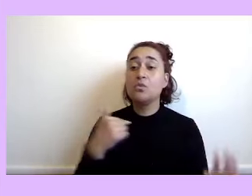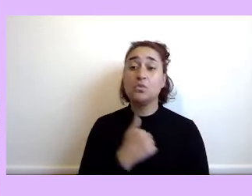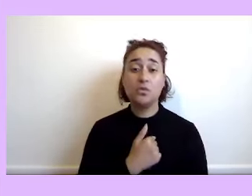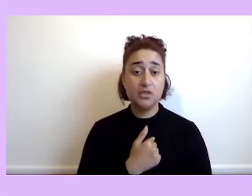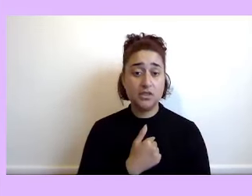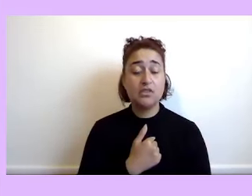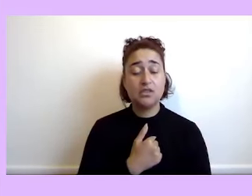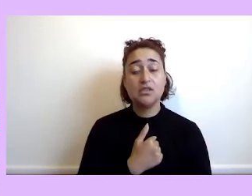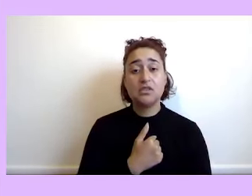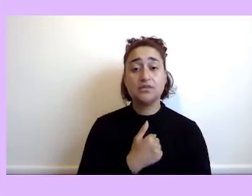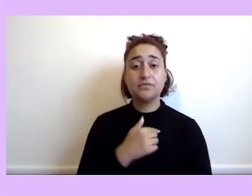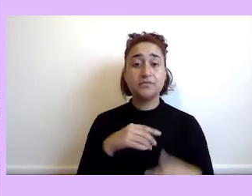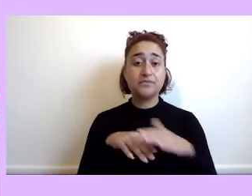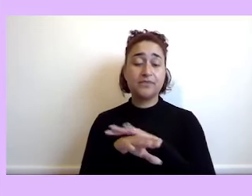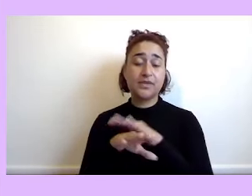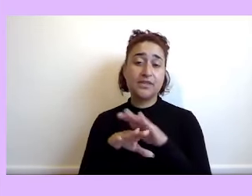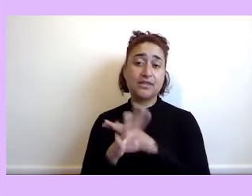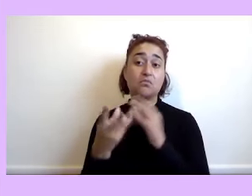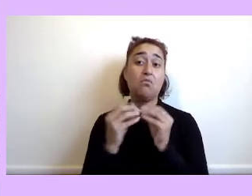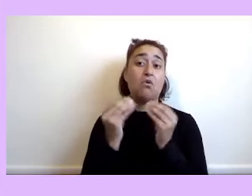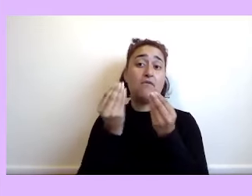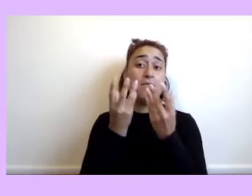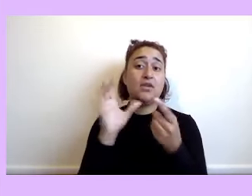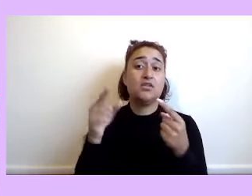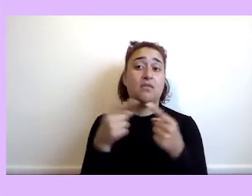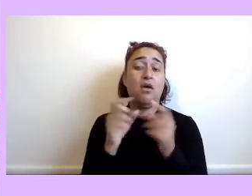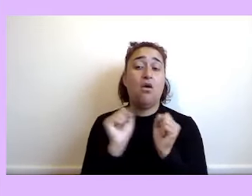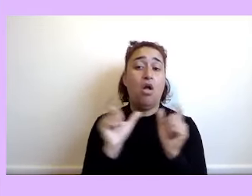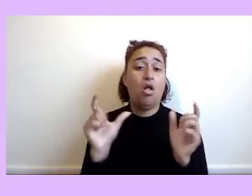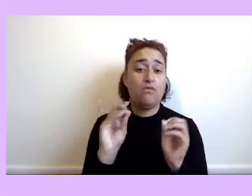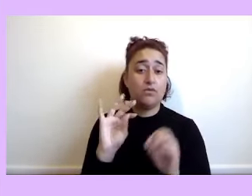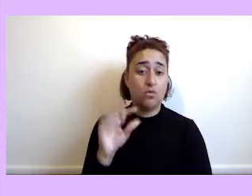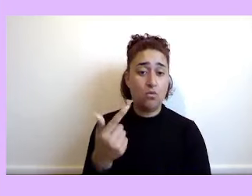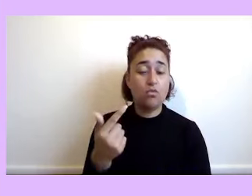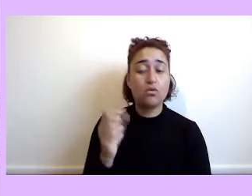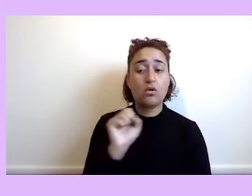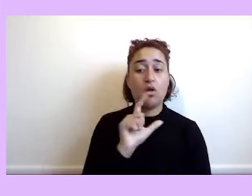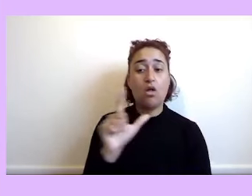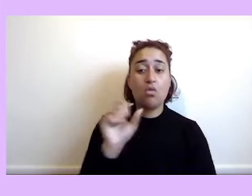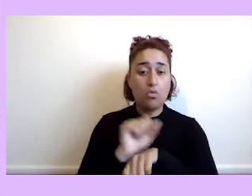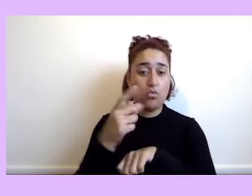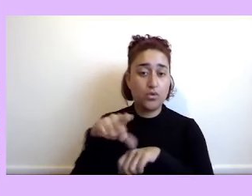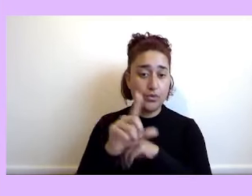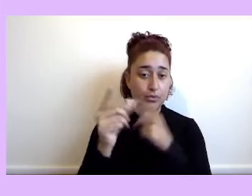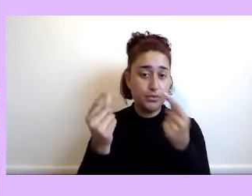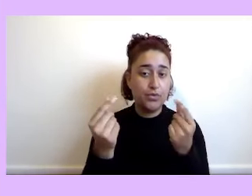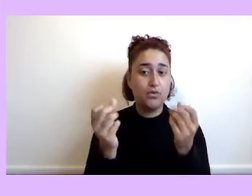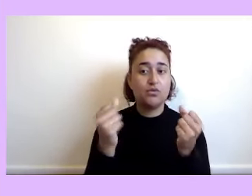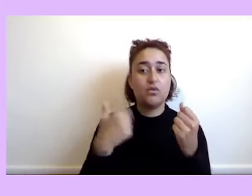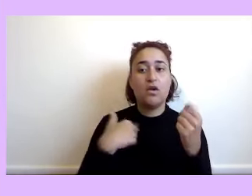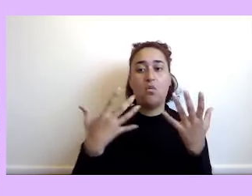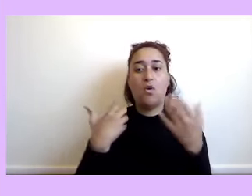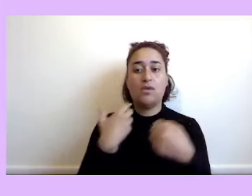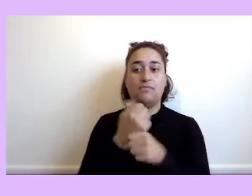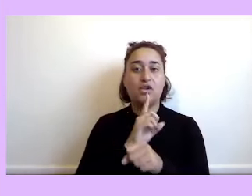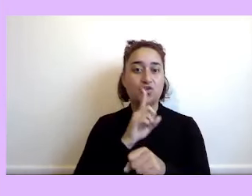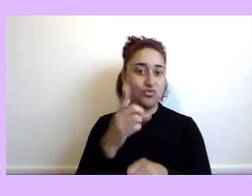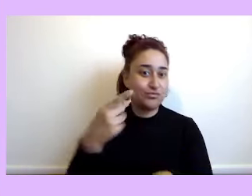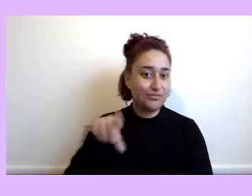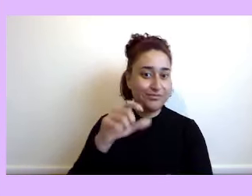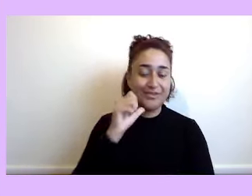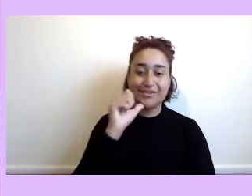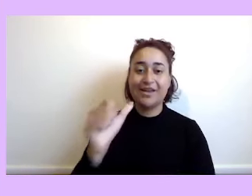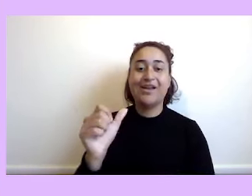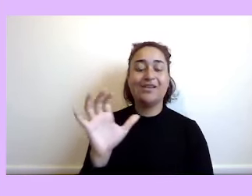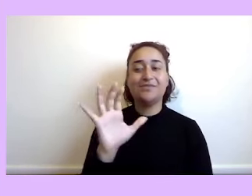We're able to access more information about all of these organizations and all of the work you're doing. So I want to make sure that you know that